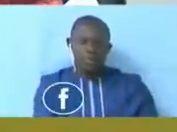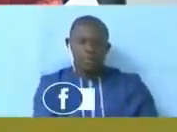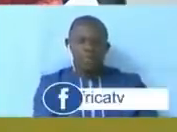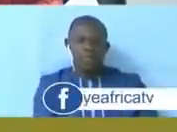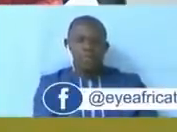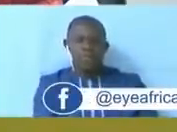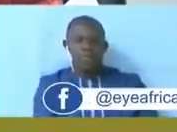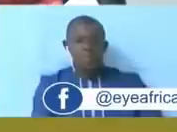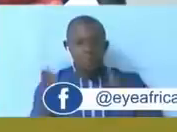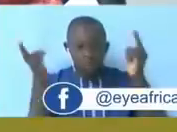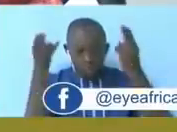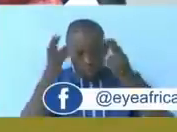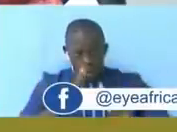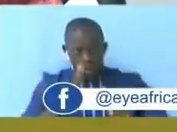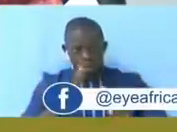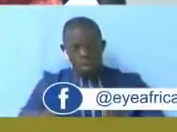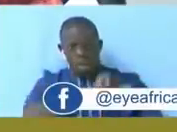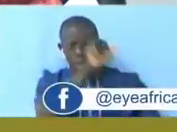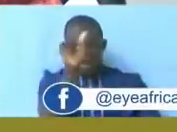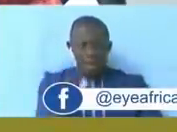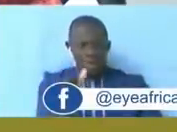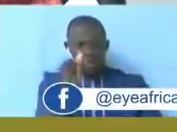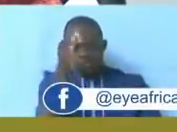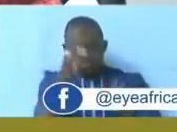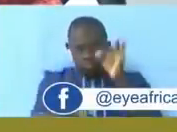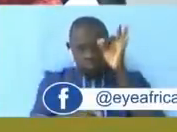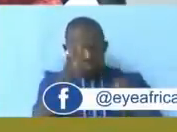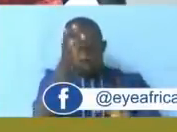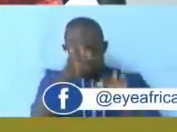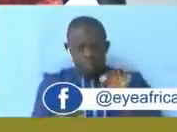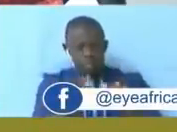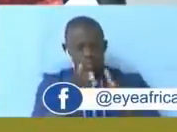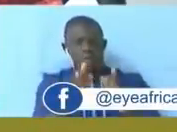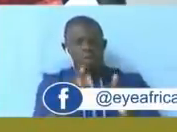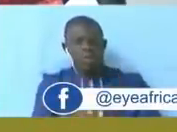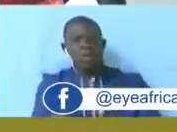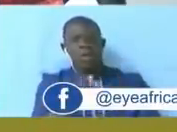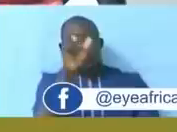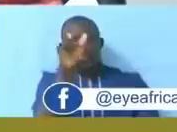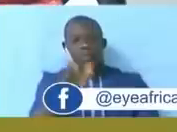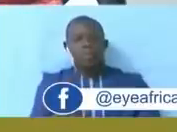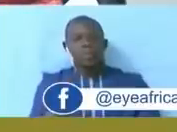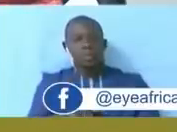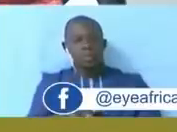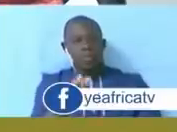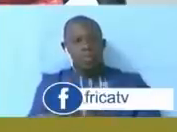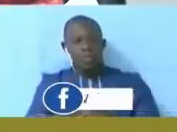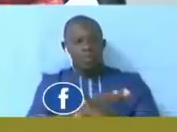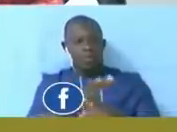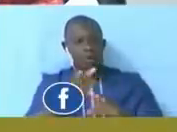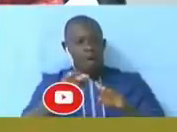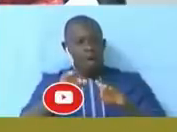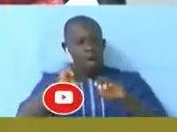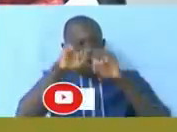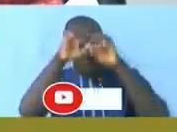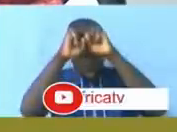The law and justice. You were actually eye-marked by the